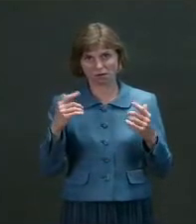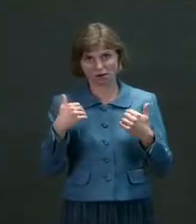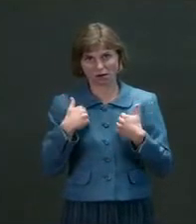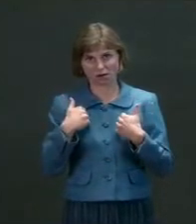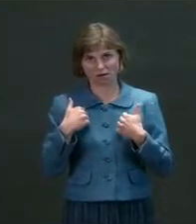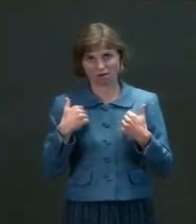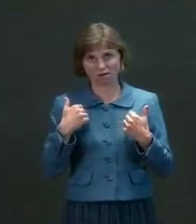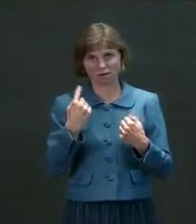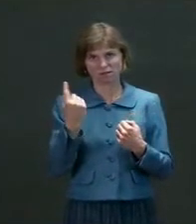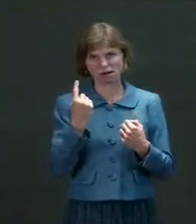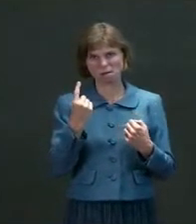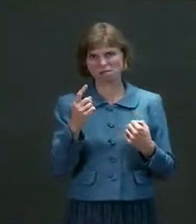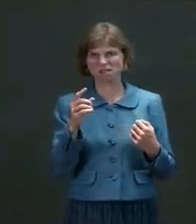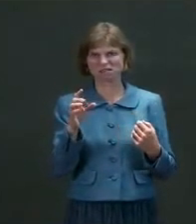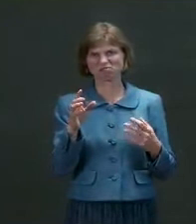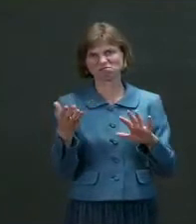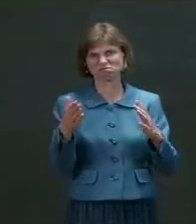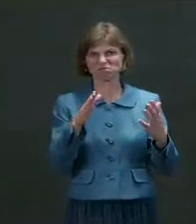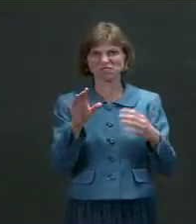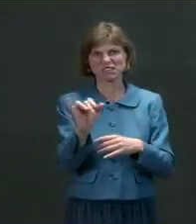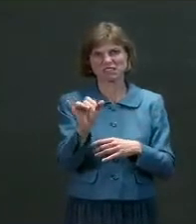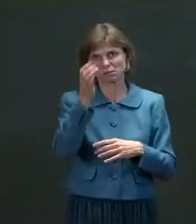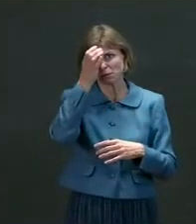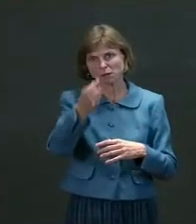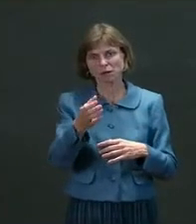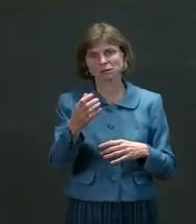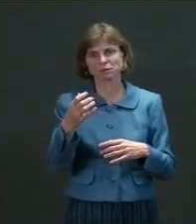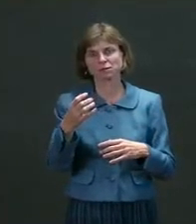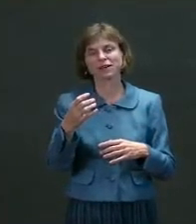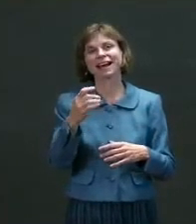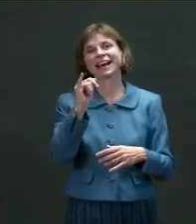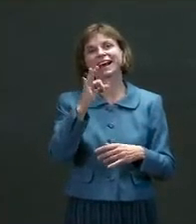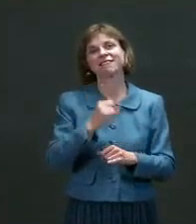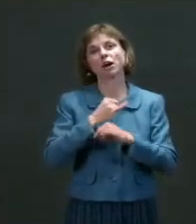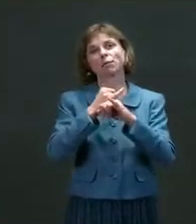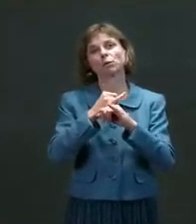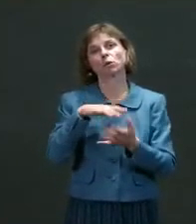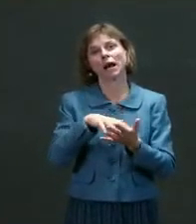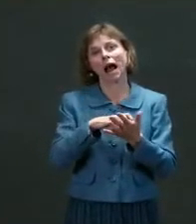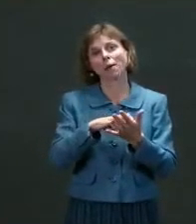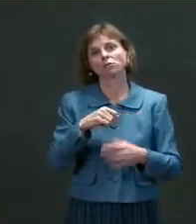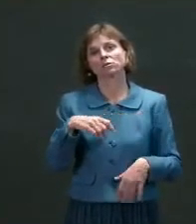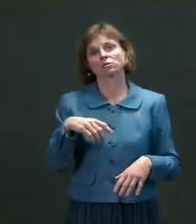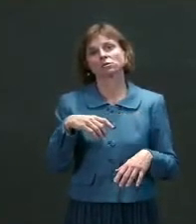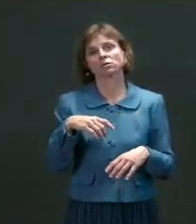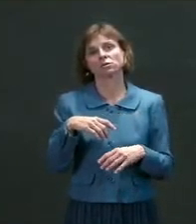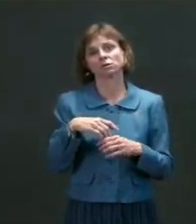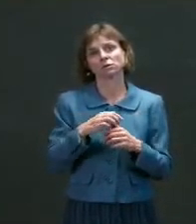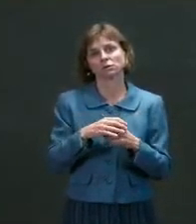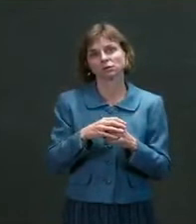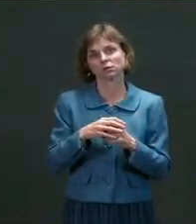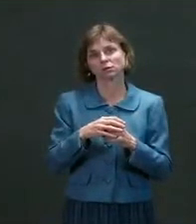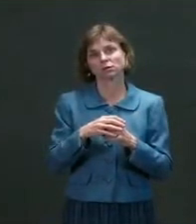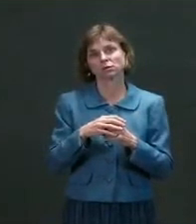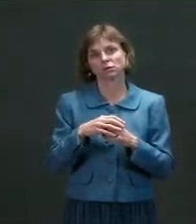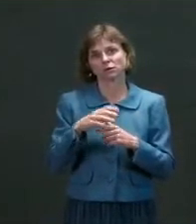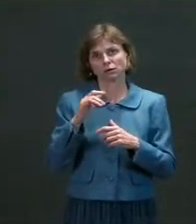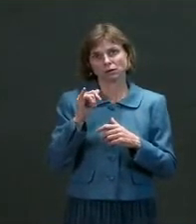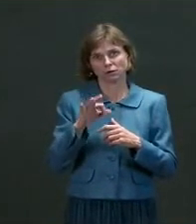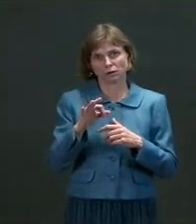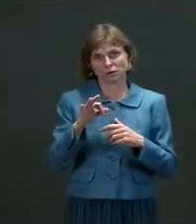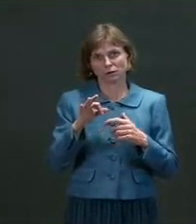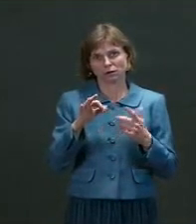or something along those lines, immunocompromised, if they had COVID and had the convalescent